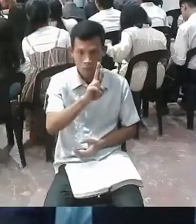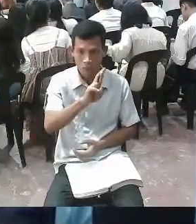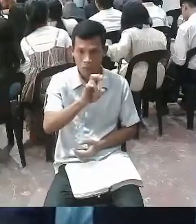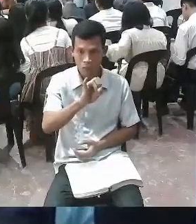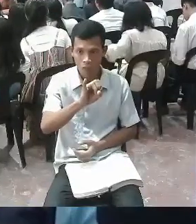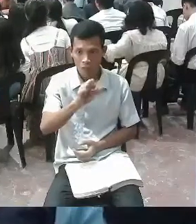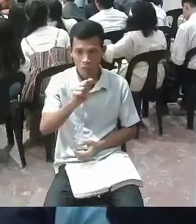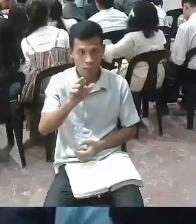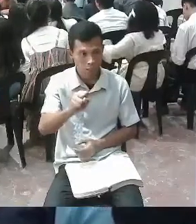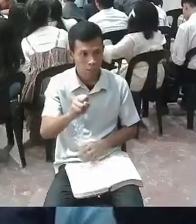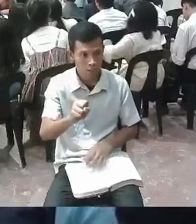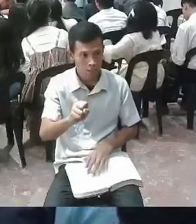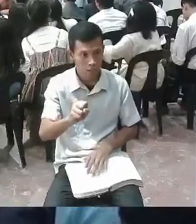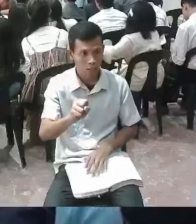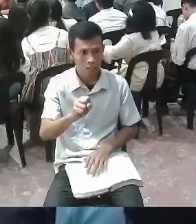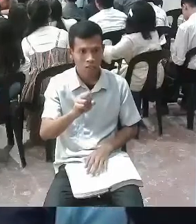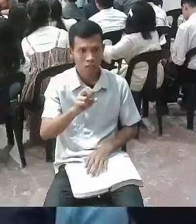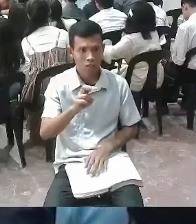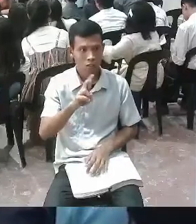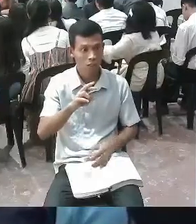That was Bathsheba.